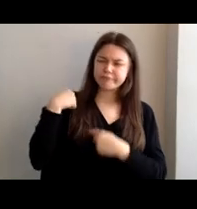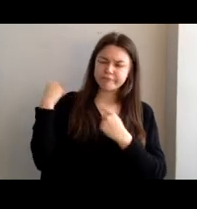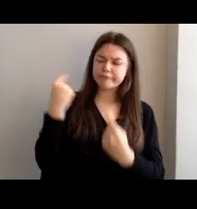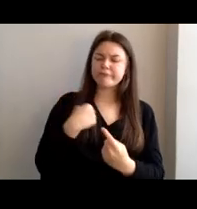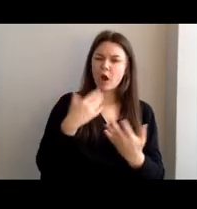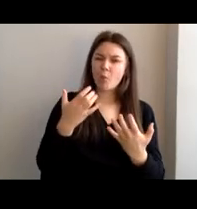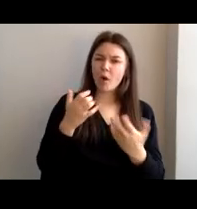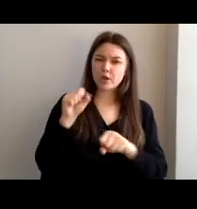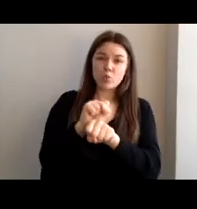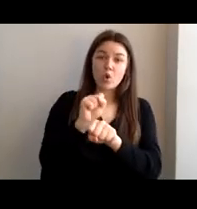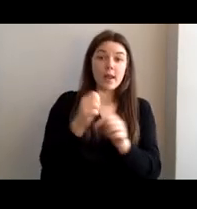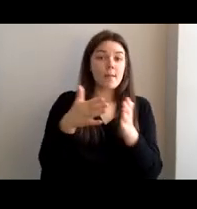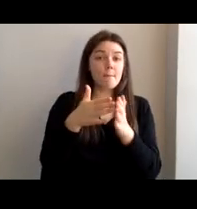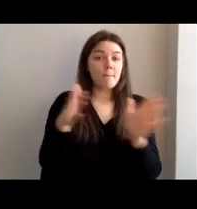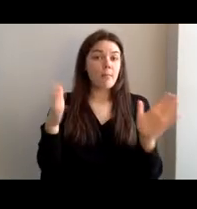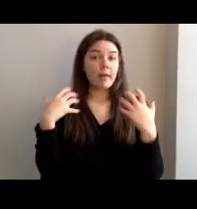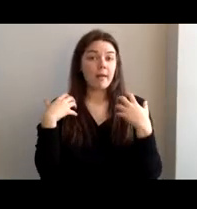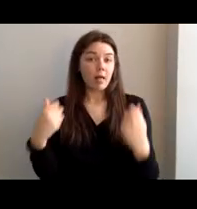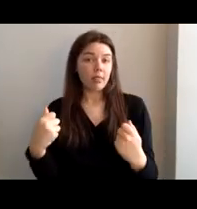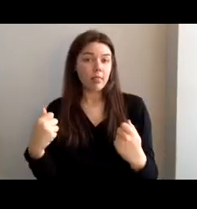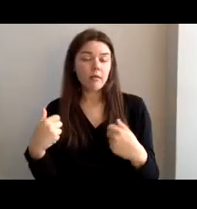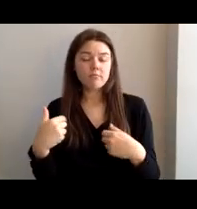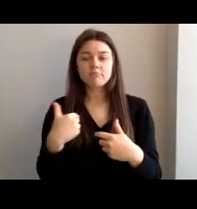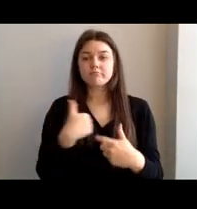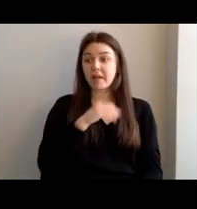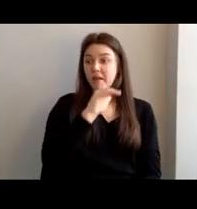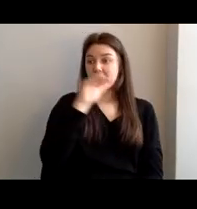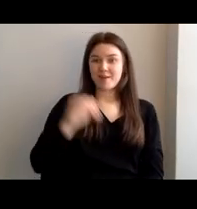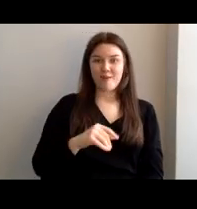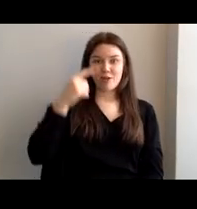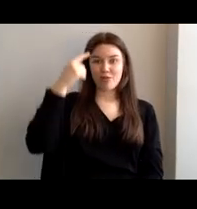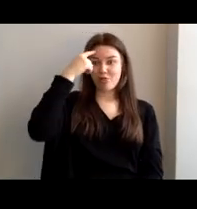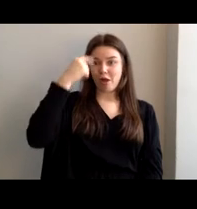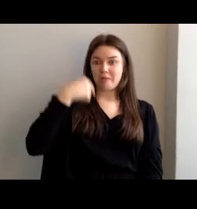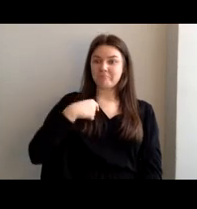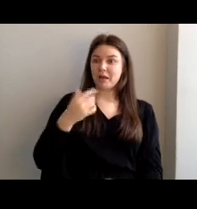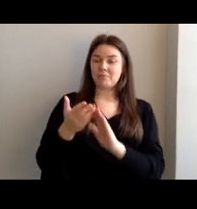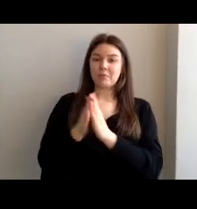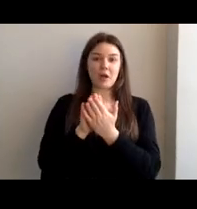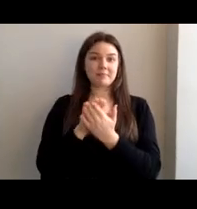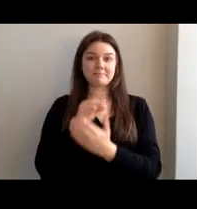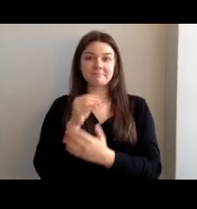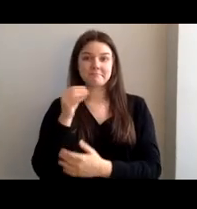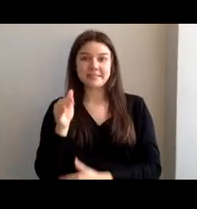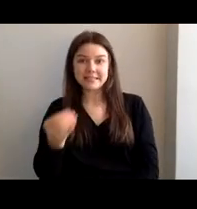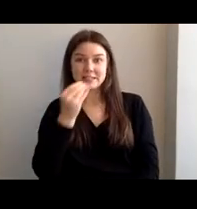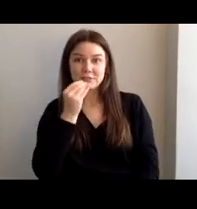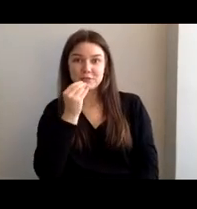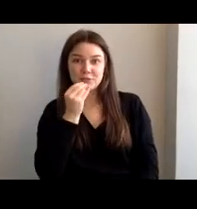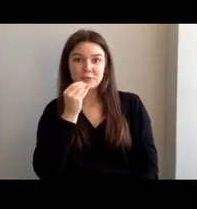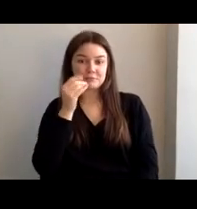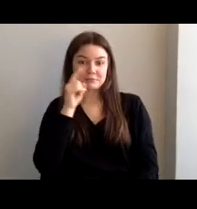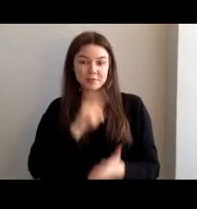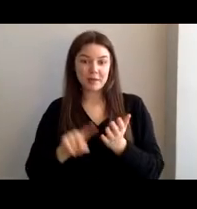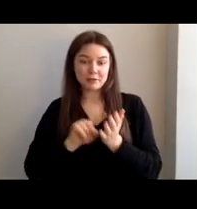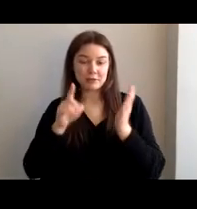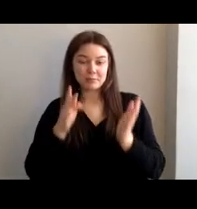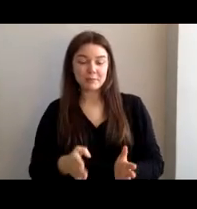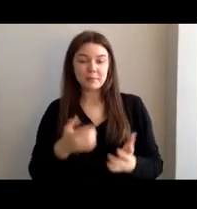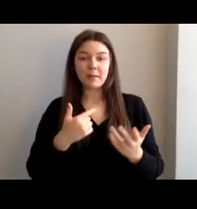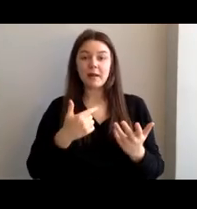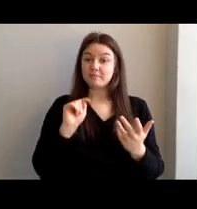public health. I never thought that I would have become a seafood inspector, but studying the